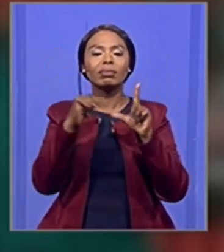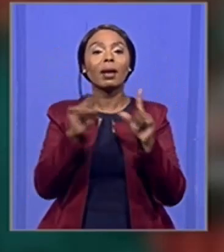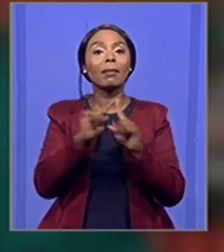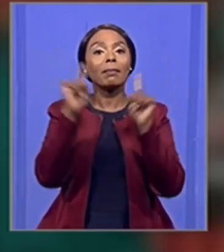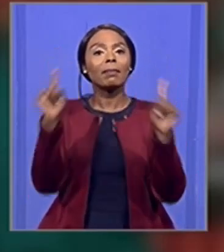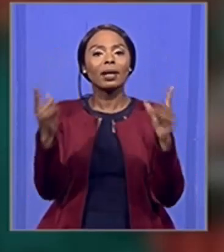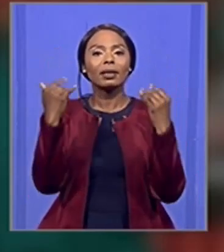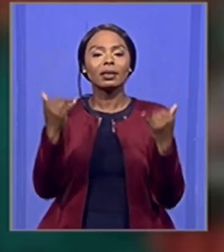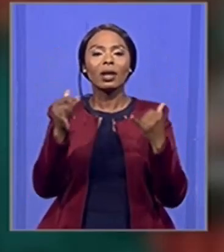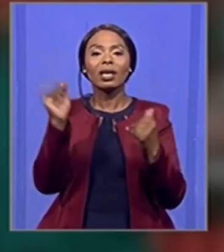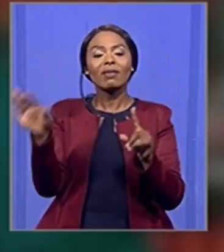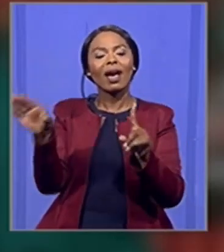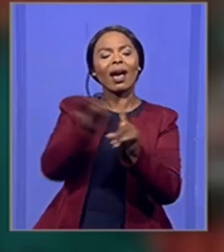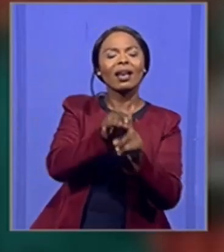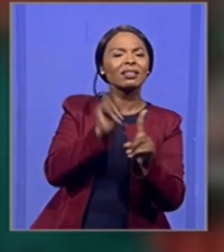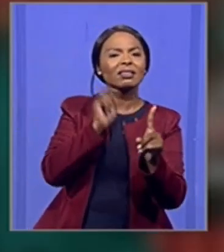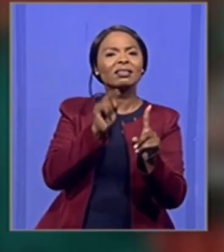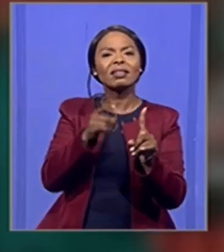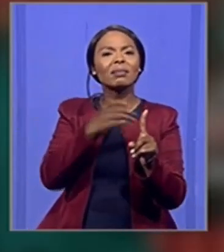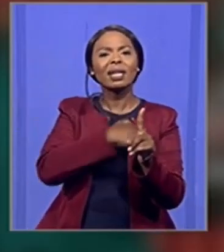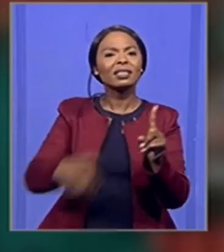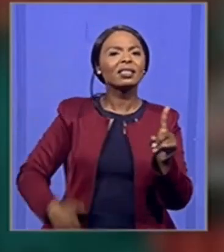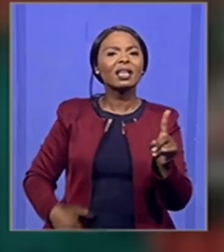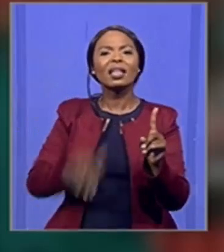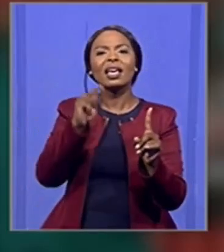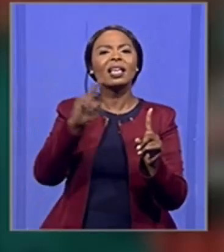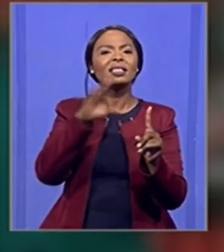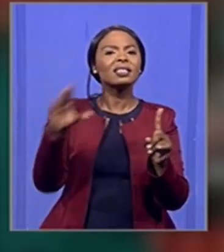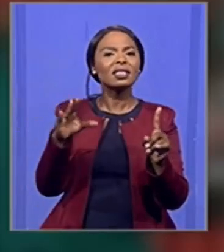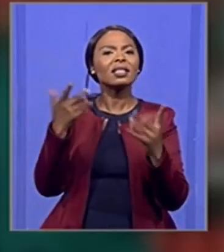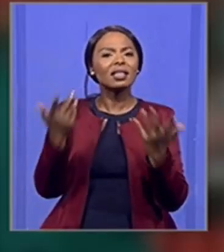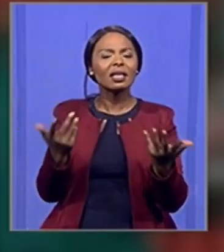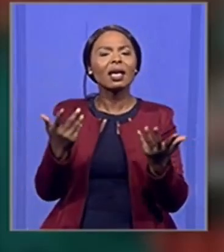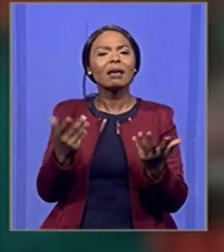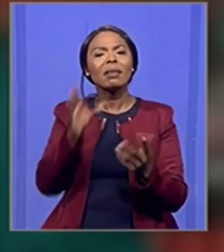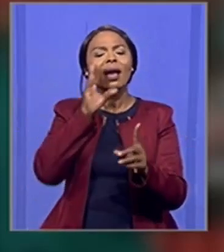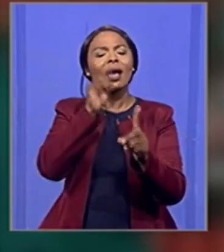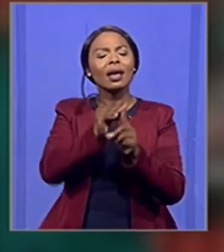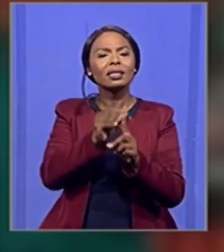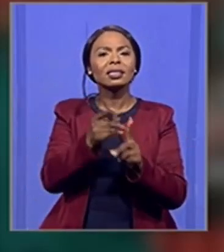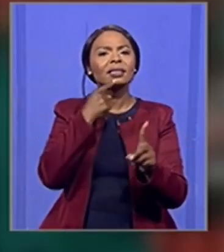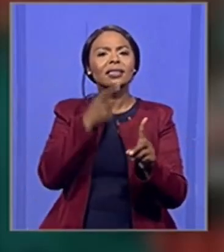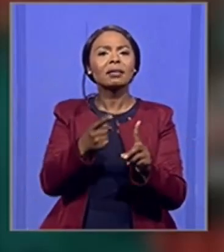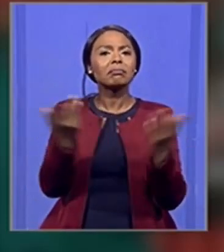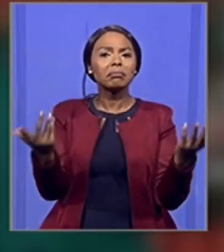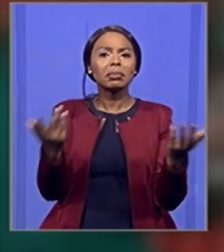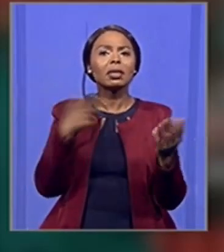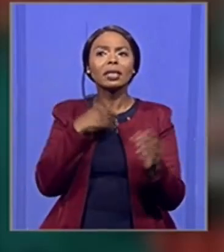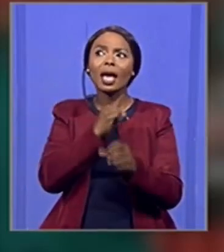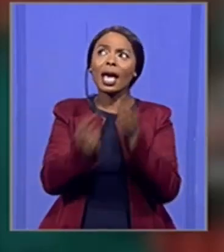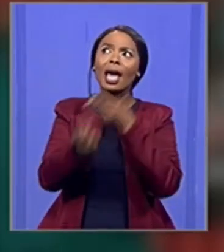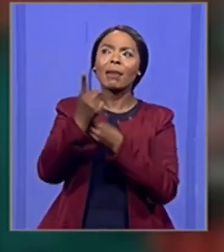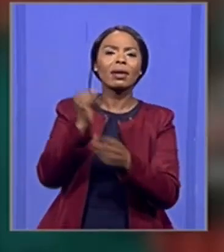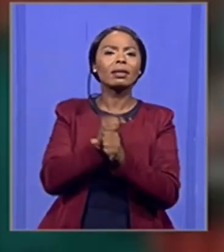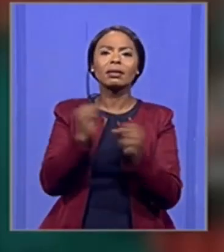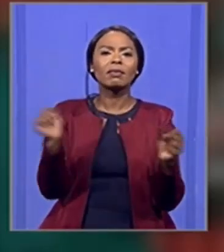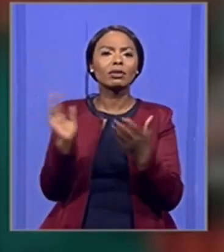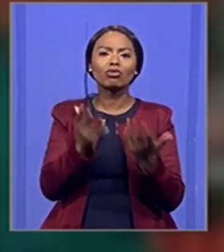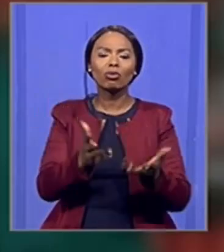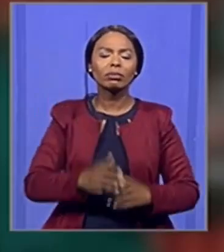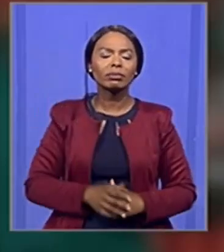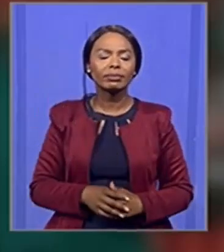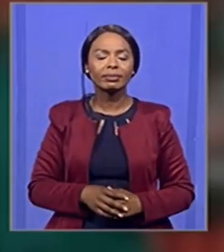ge a botšišwa ka taba ye mopresidente wa ANC Cyril Ramaphosa o rile seo se be se sa swanela go direga.